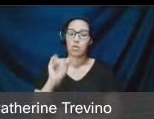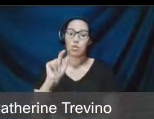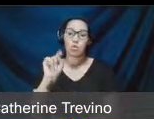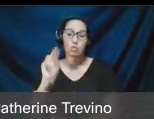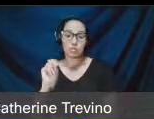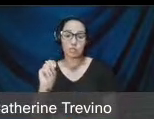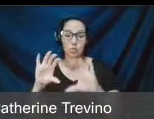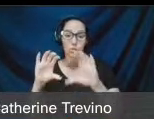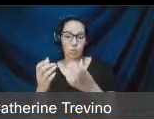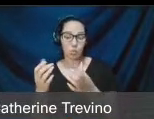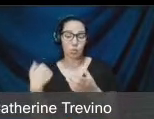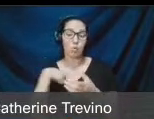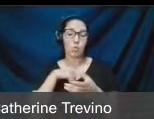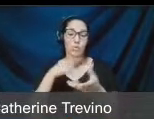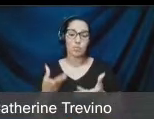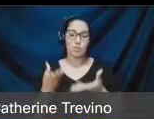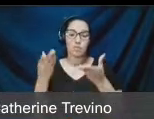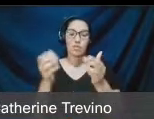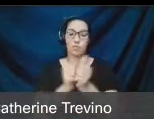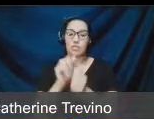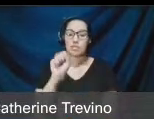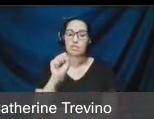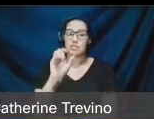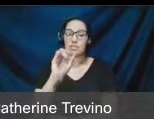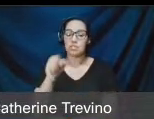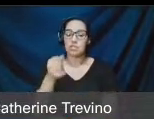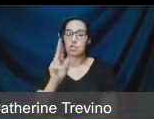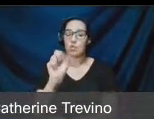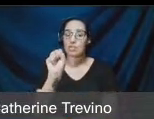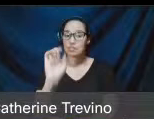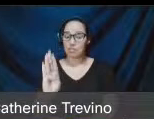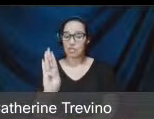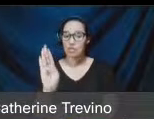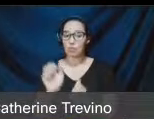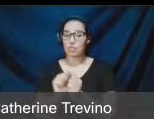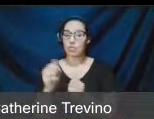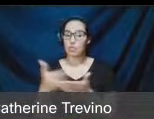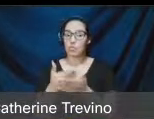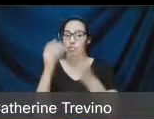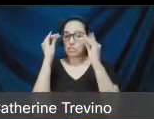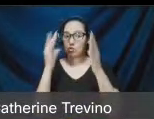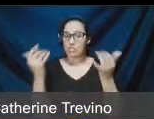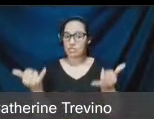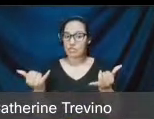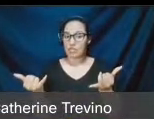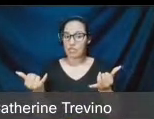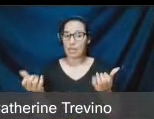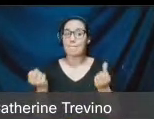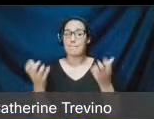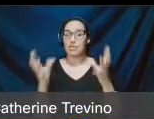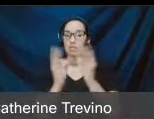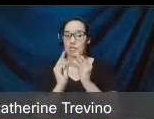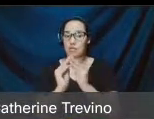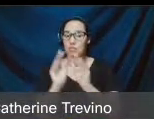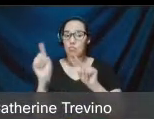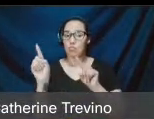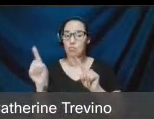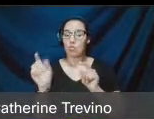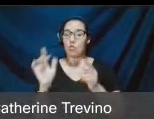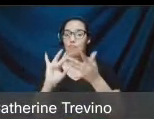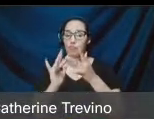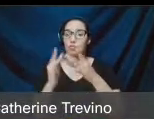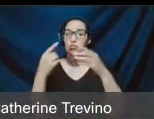provided Connect with CJUSD to our new and second year teachers today, and many conferences were attended virtually by teachers over the